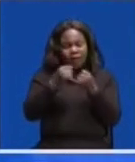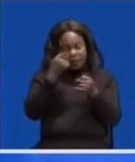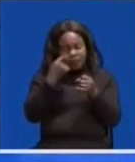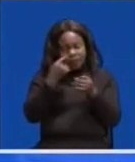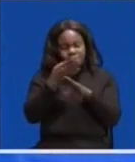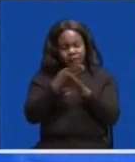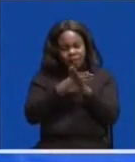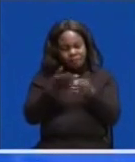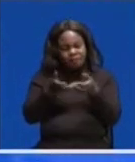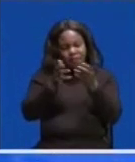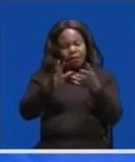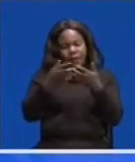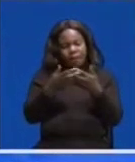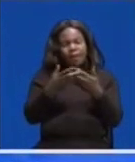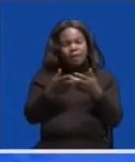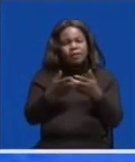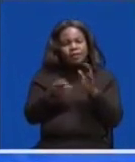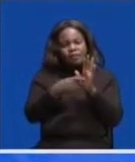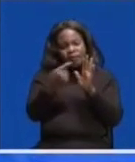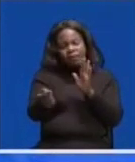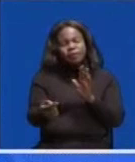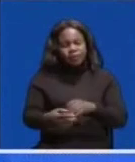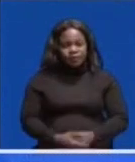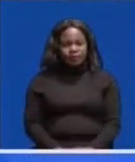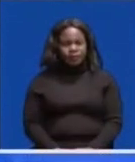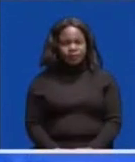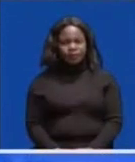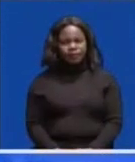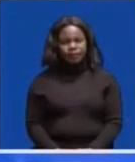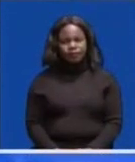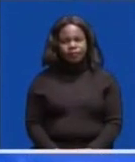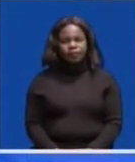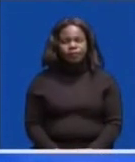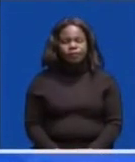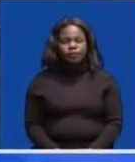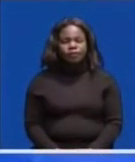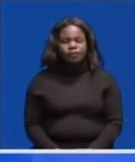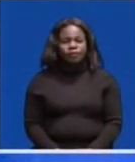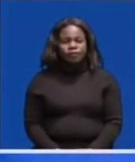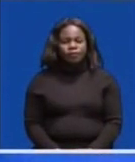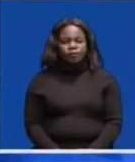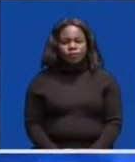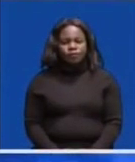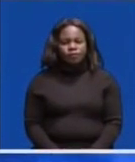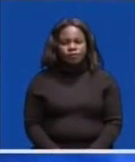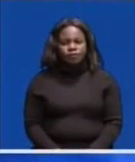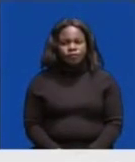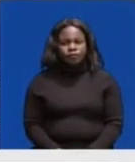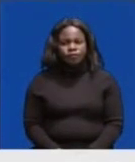for exhibition. Brian Moale, ZNBC News, Lusaka.